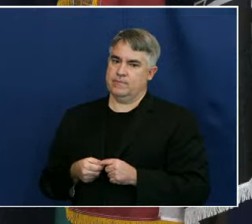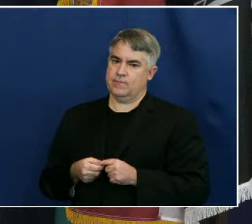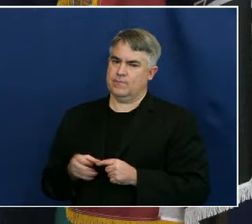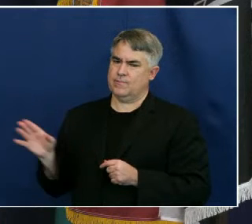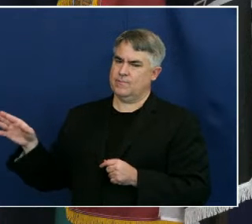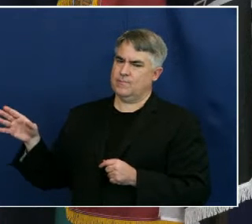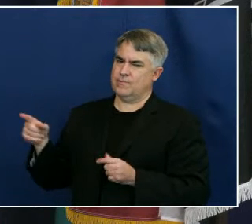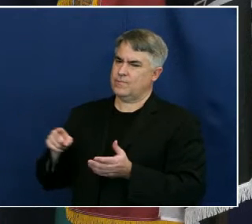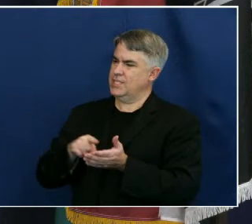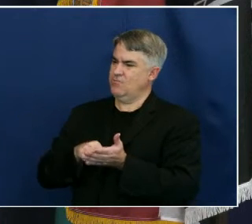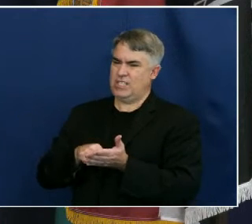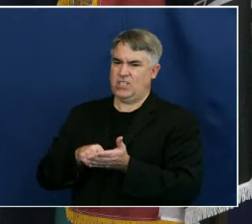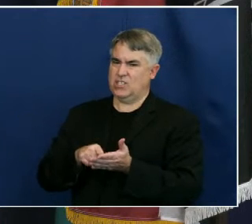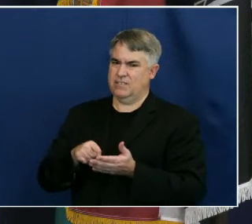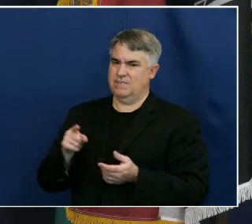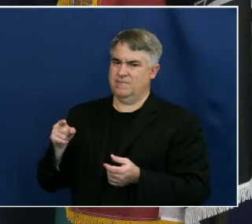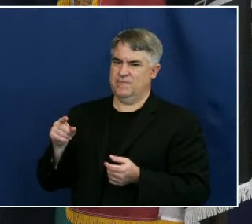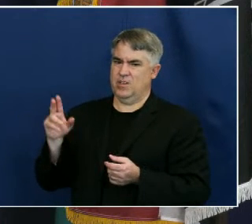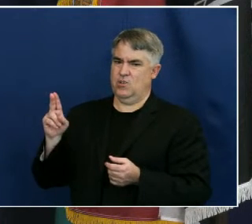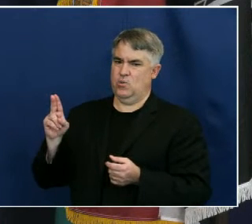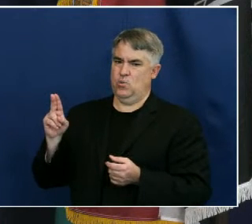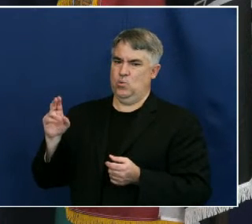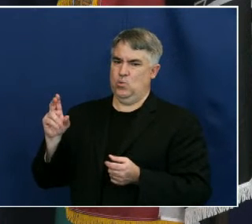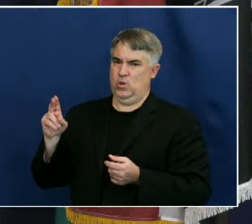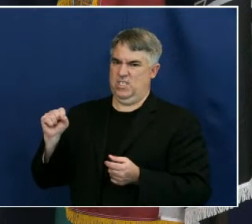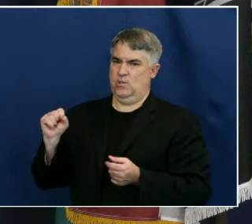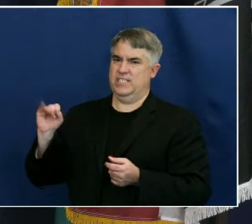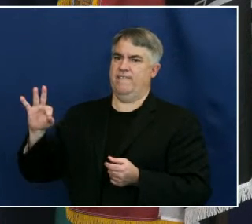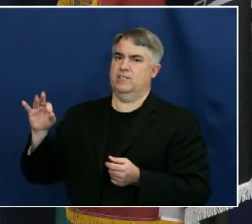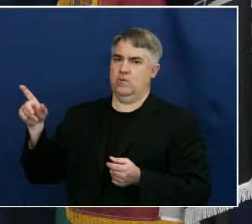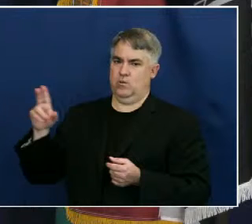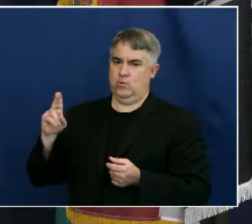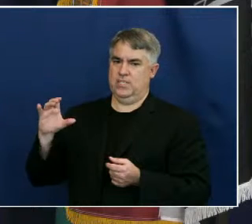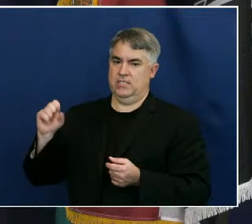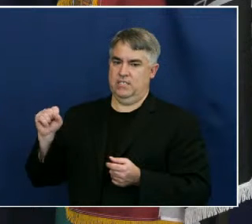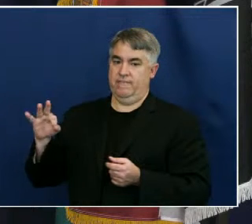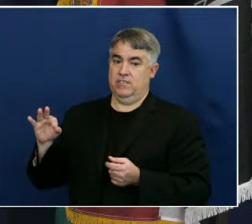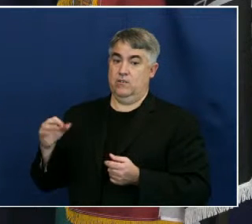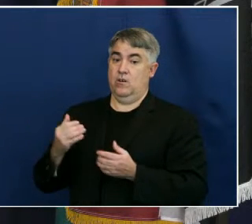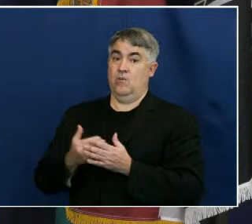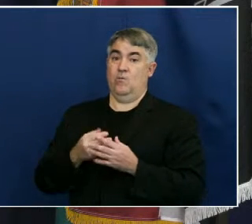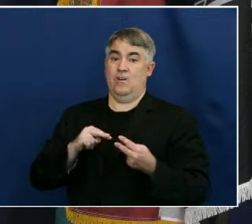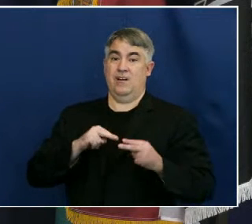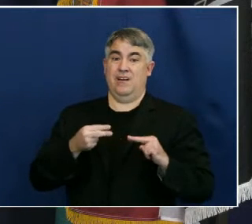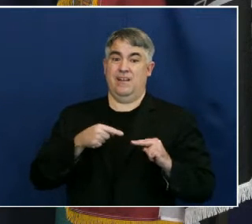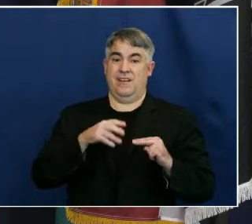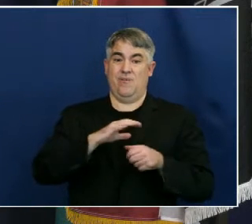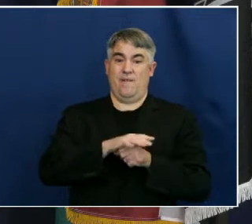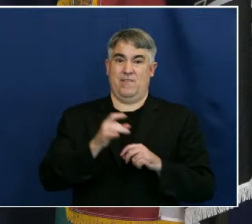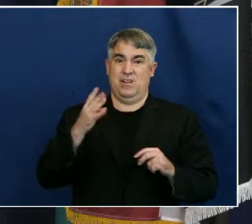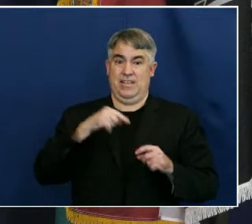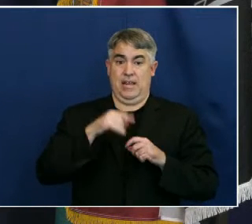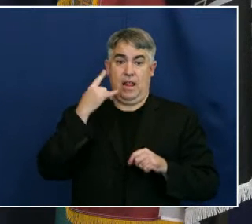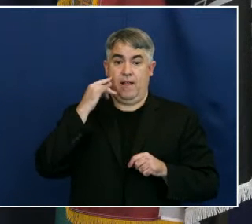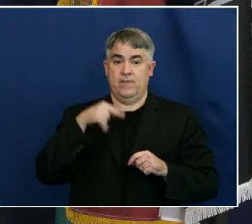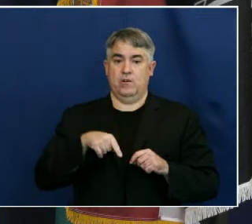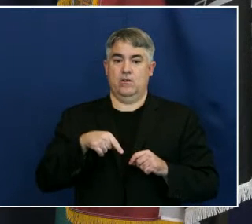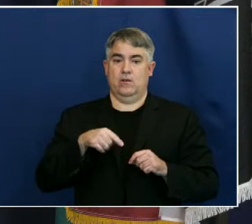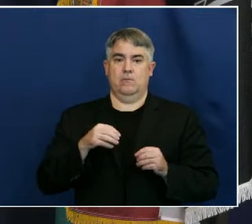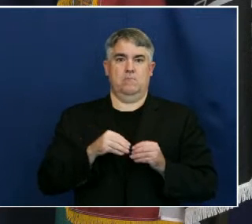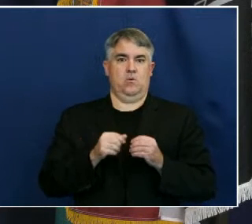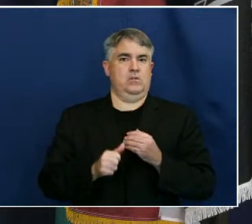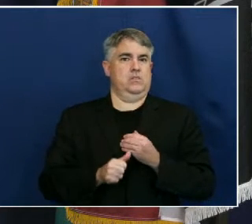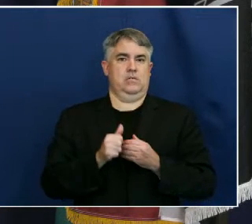at UC San Francisco are now saying the West Coast variant of the coronavirus could be a lot more dangerous than previously